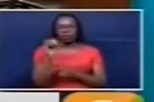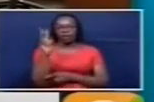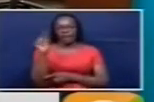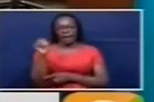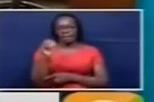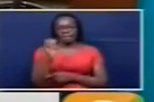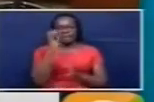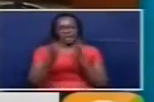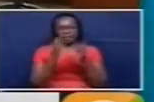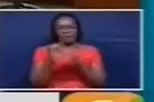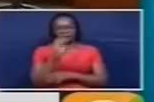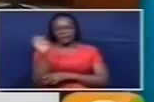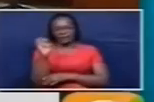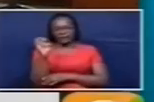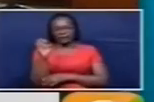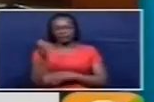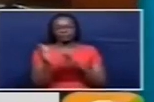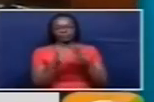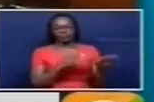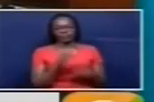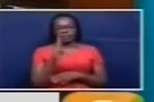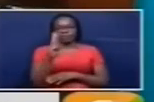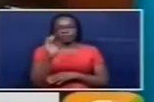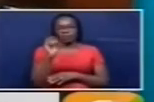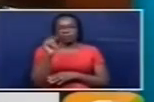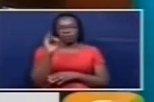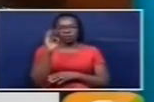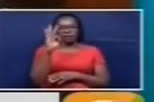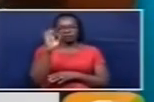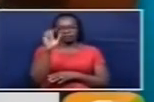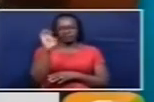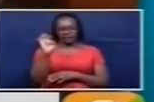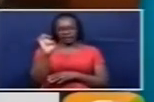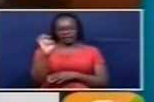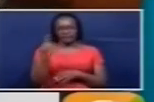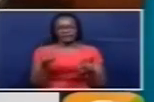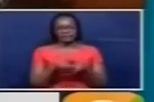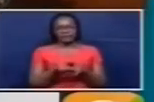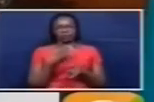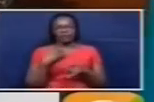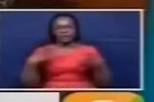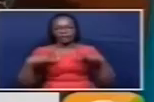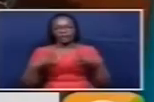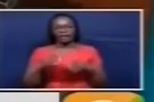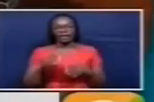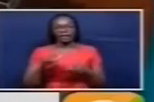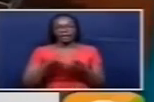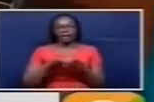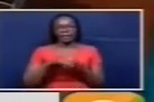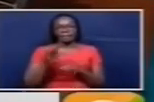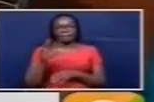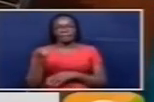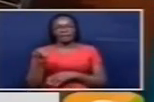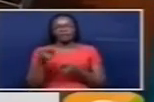parliamentary aspirant, and Boniface Mwangi, Starehe parliamentary aspirant of Ukweli Party, from